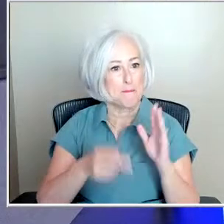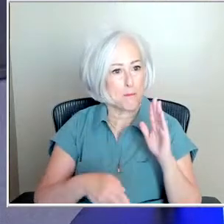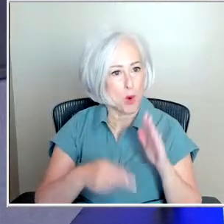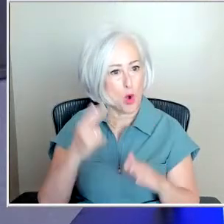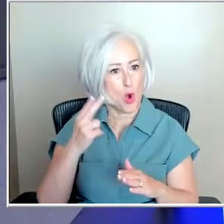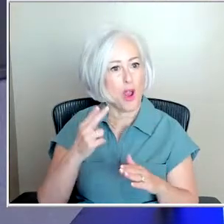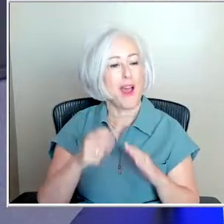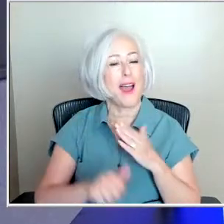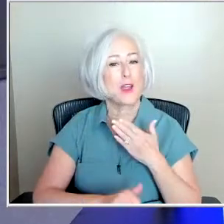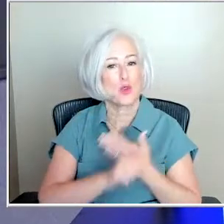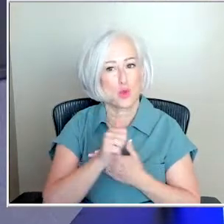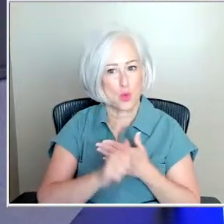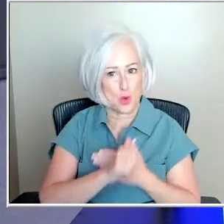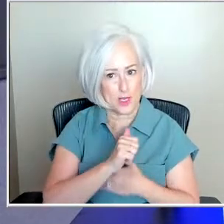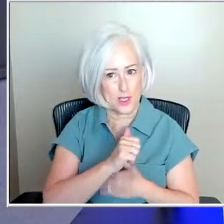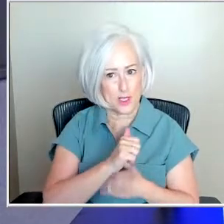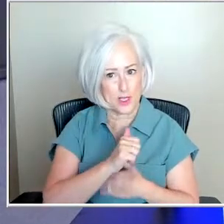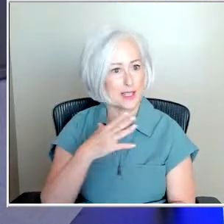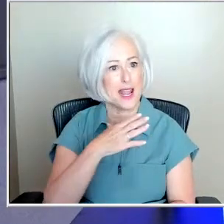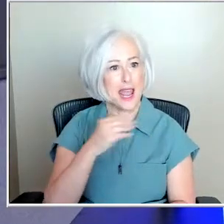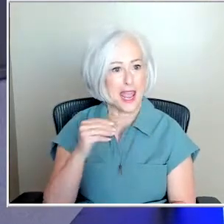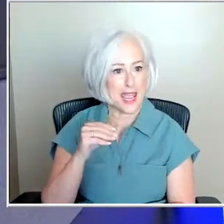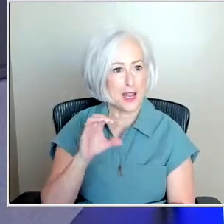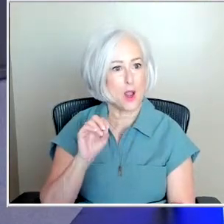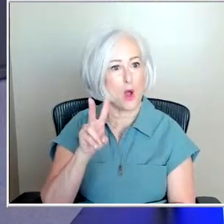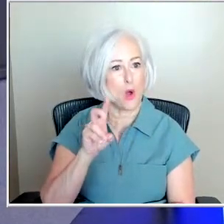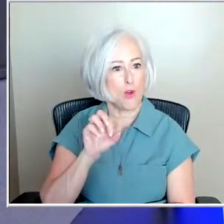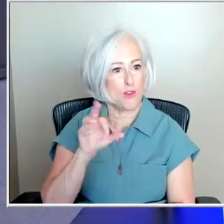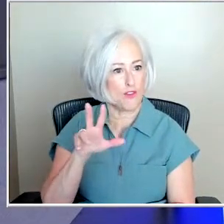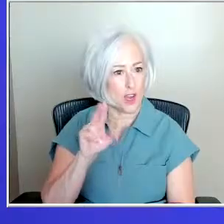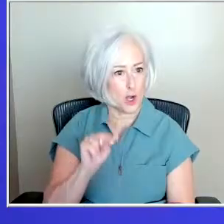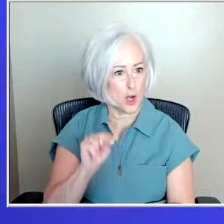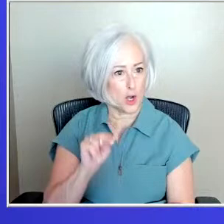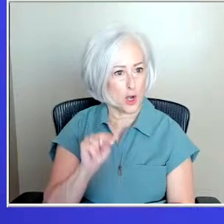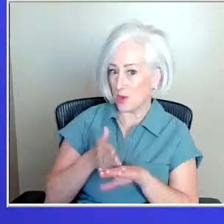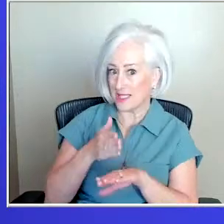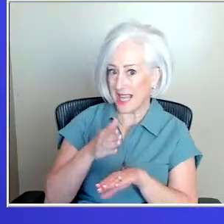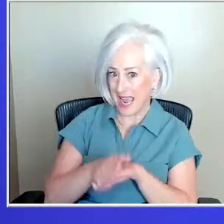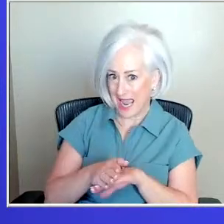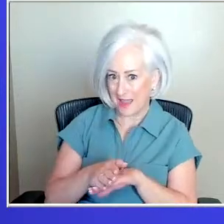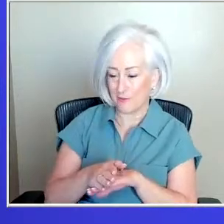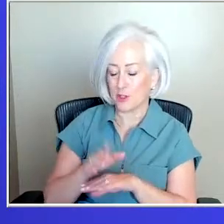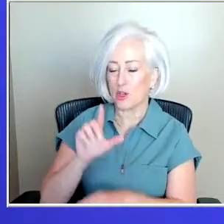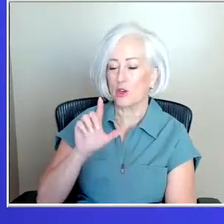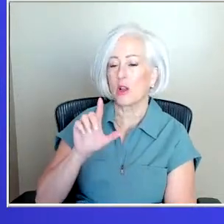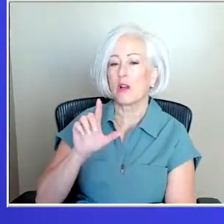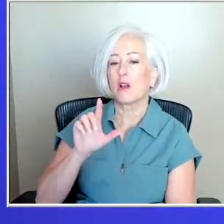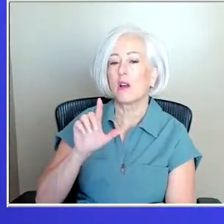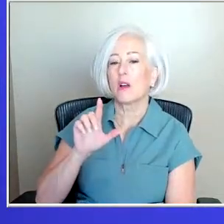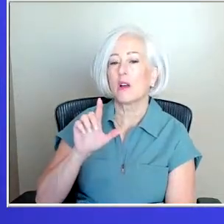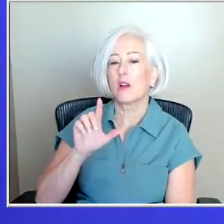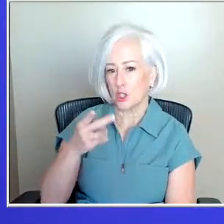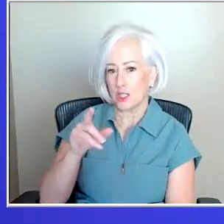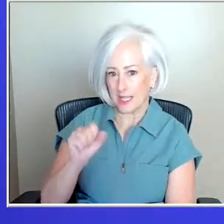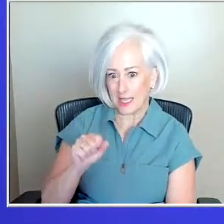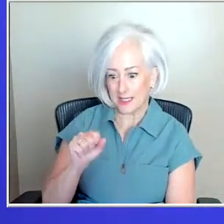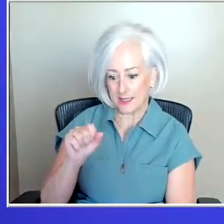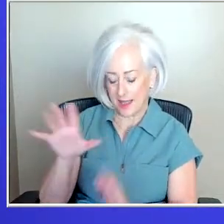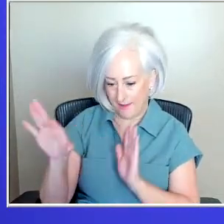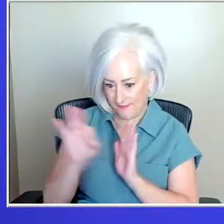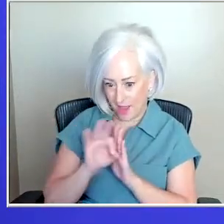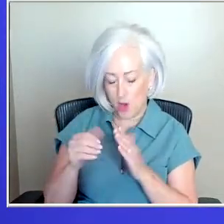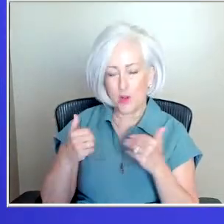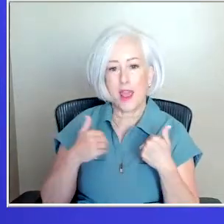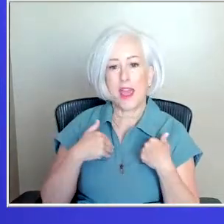then you get tested. Right. Tell us about that. This was post-Hodgkin's. I found out that I had the BRCA2